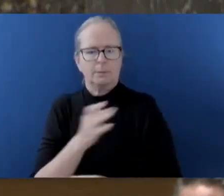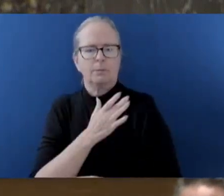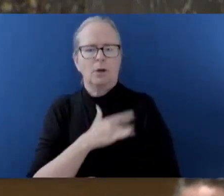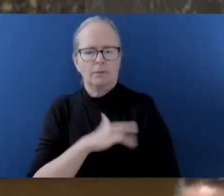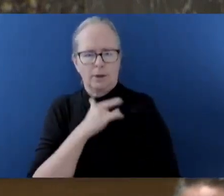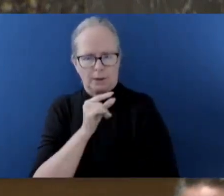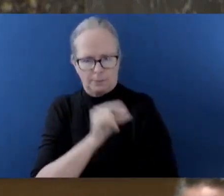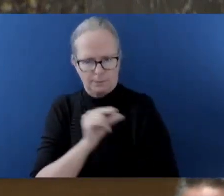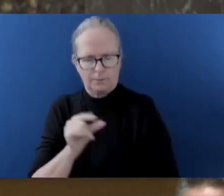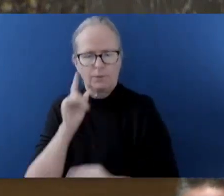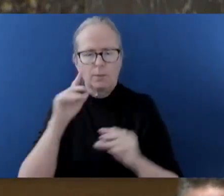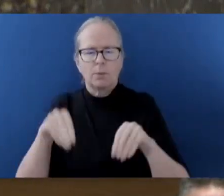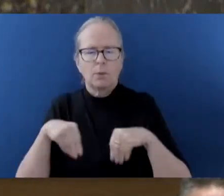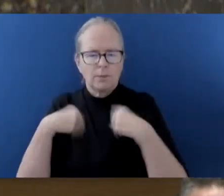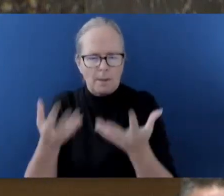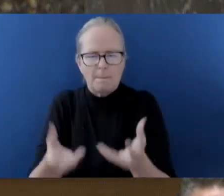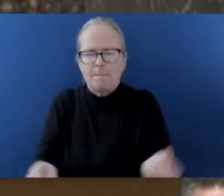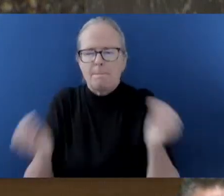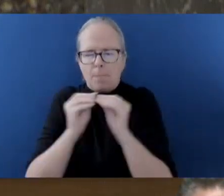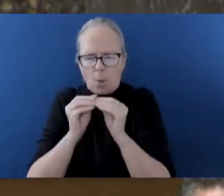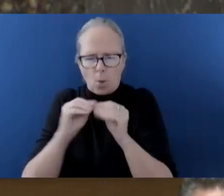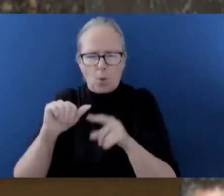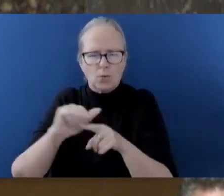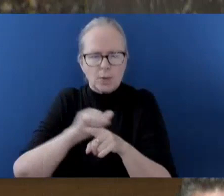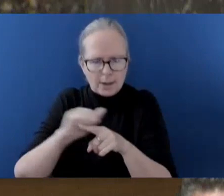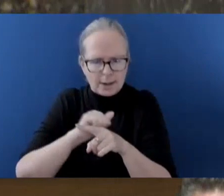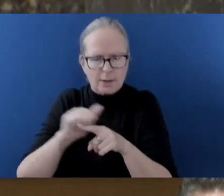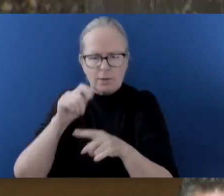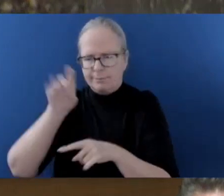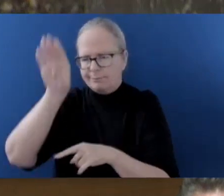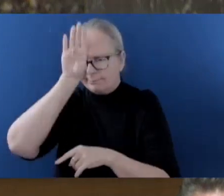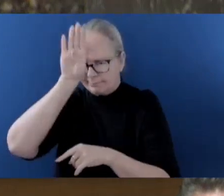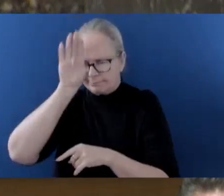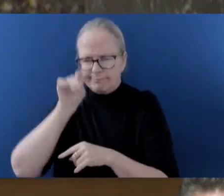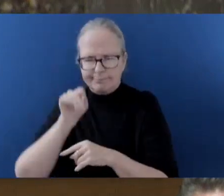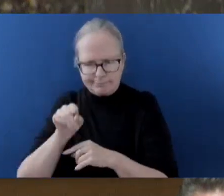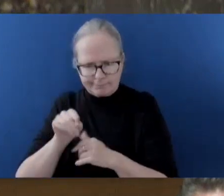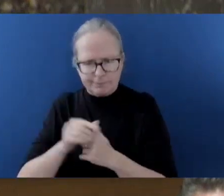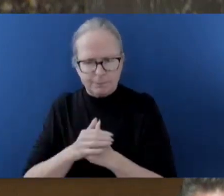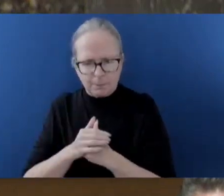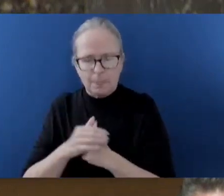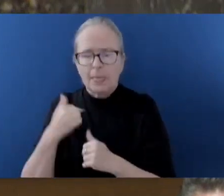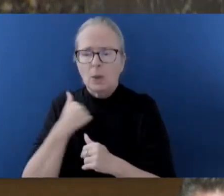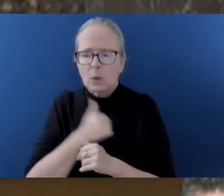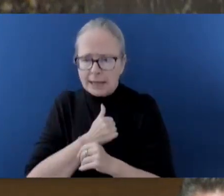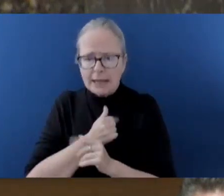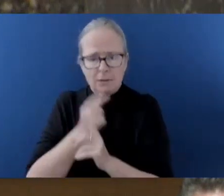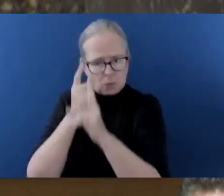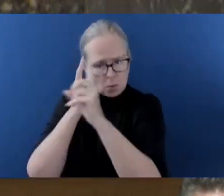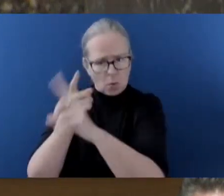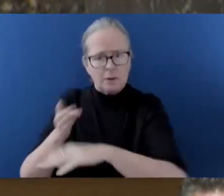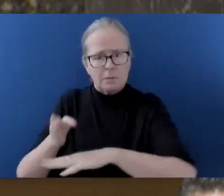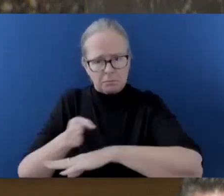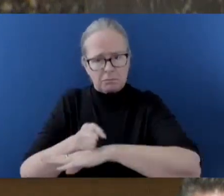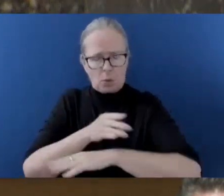as well. So we are working to improve the quality and the work